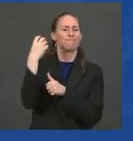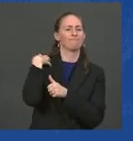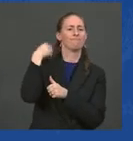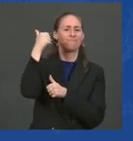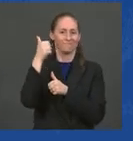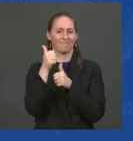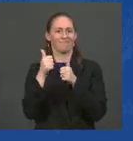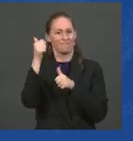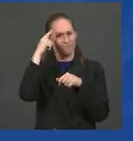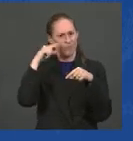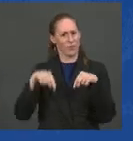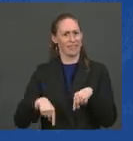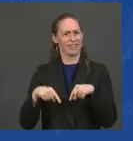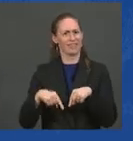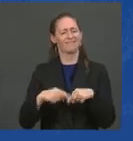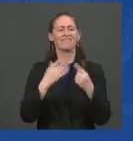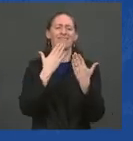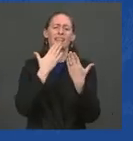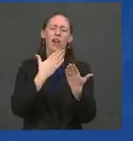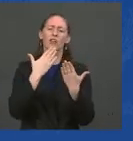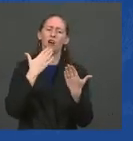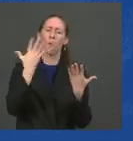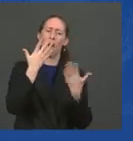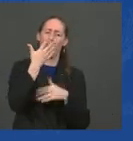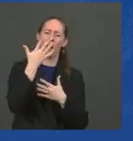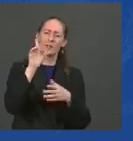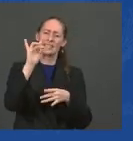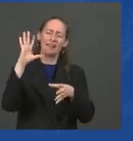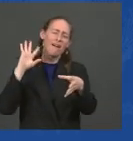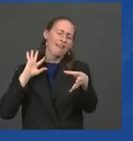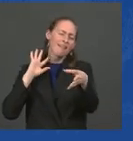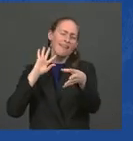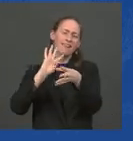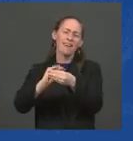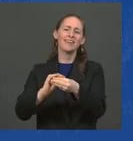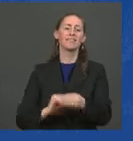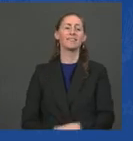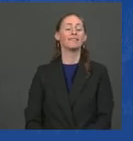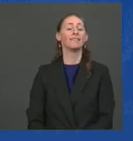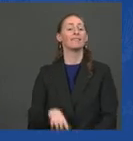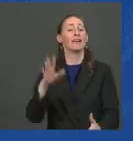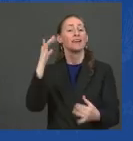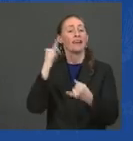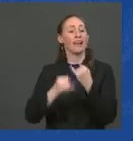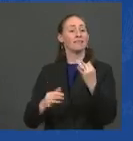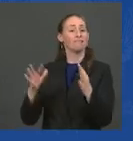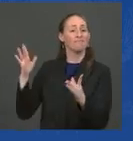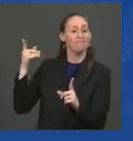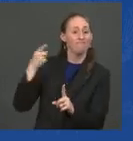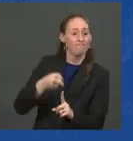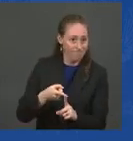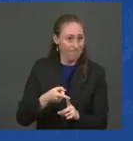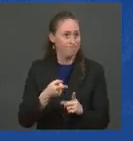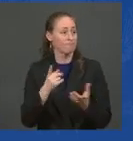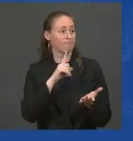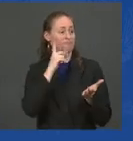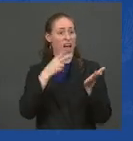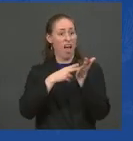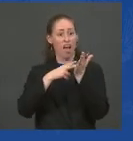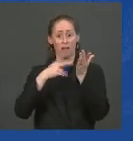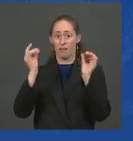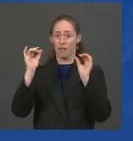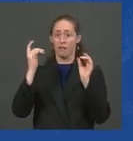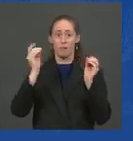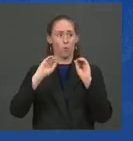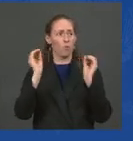And Richard, thank you for all that you do as well in this. And lastly, events like this don't happen miraculously. You have people